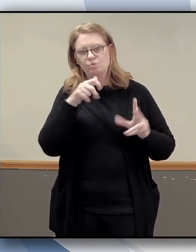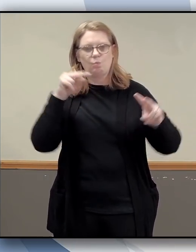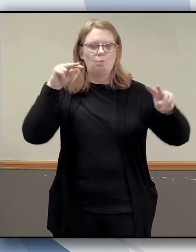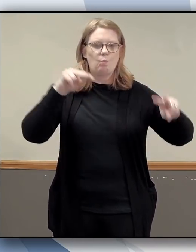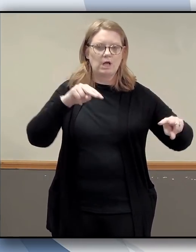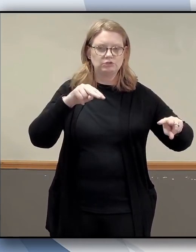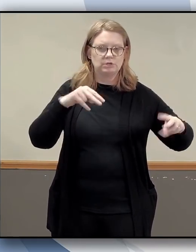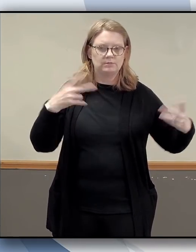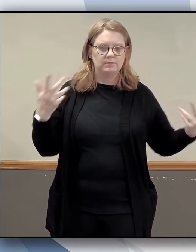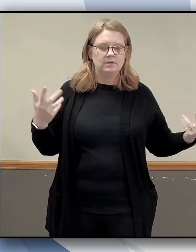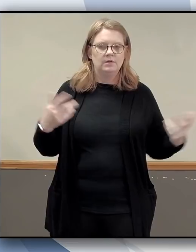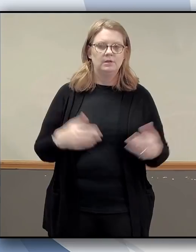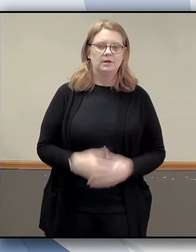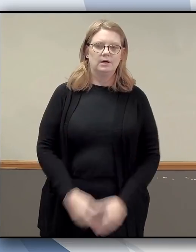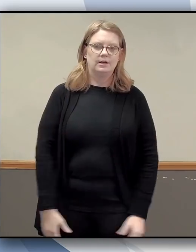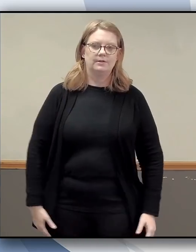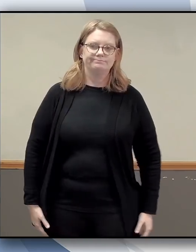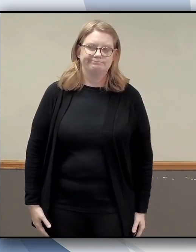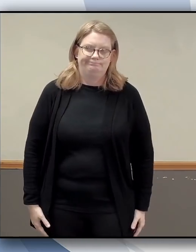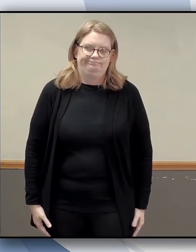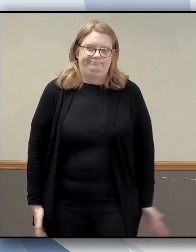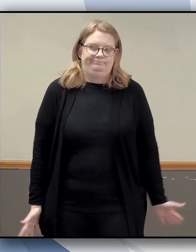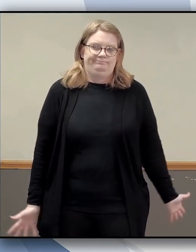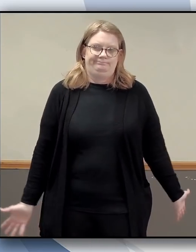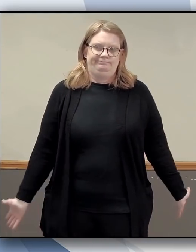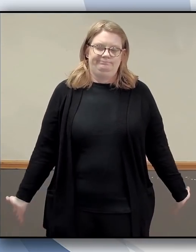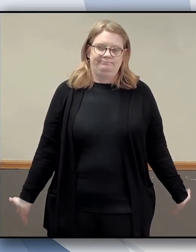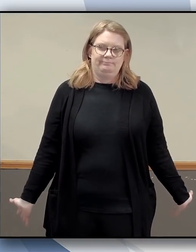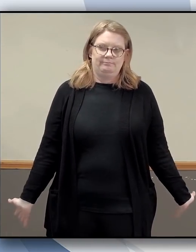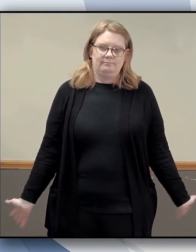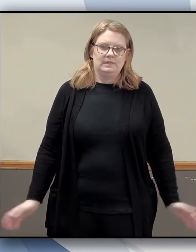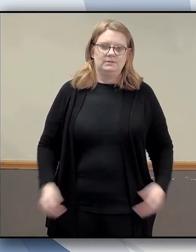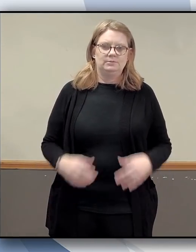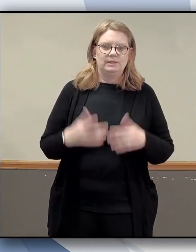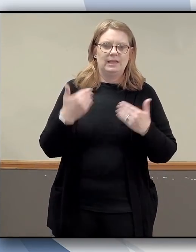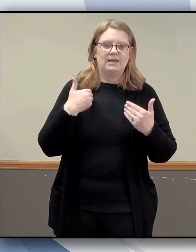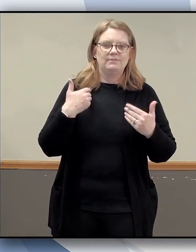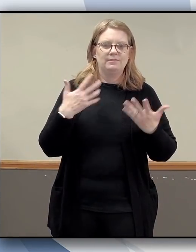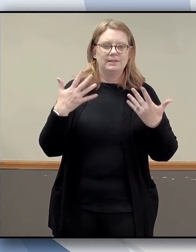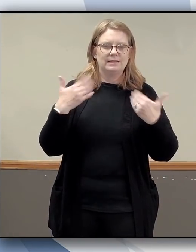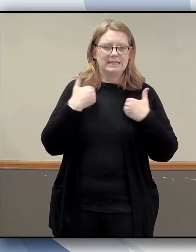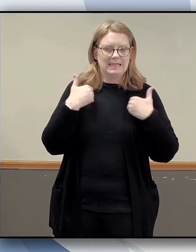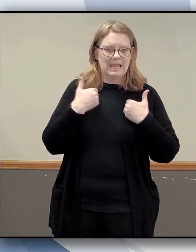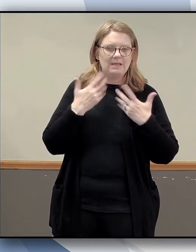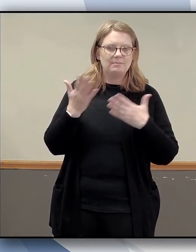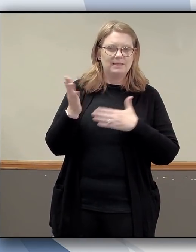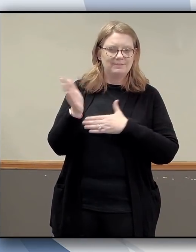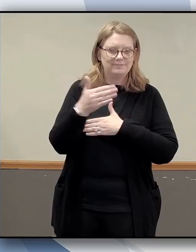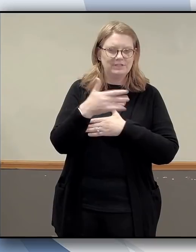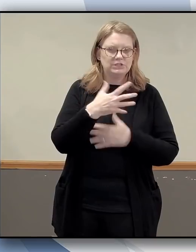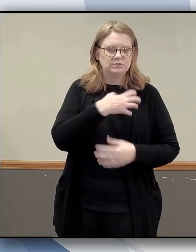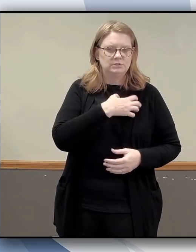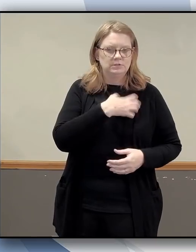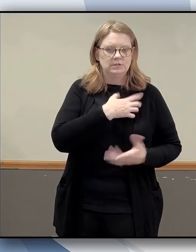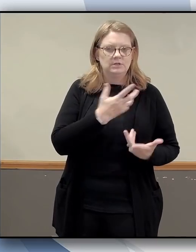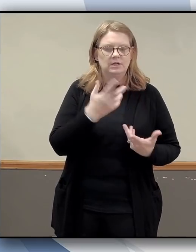the 20 or so we have, game and fish rangers that we have and game wardens we have in the state of North Dakota